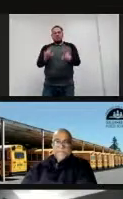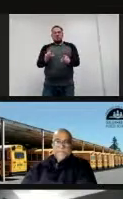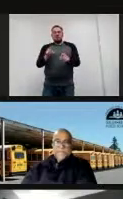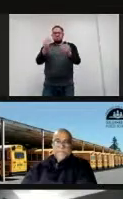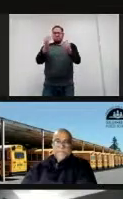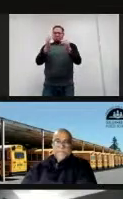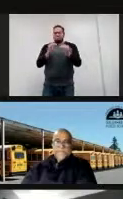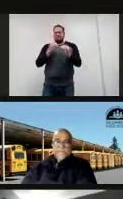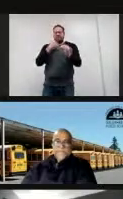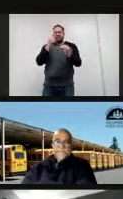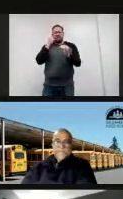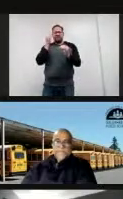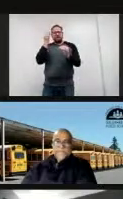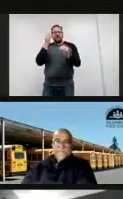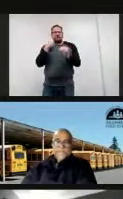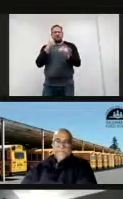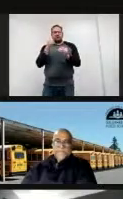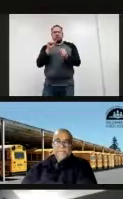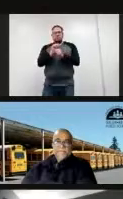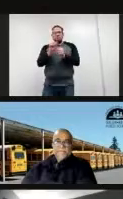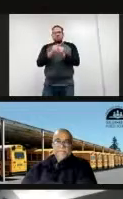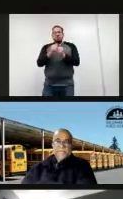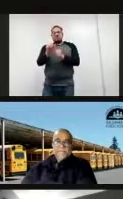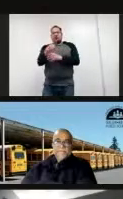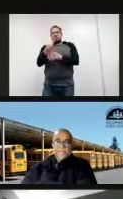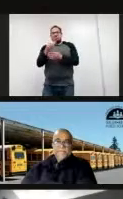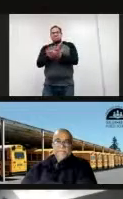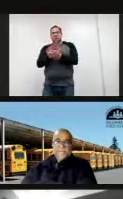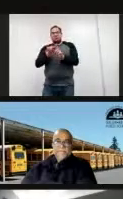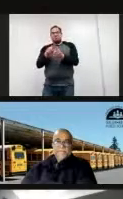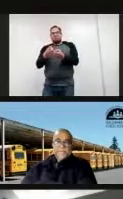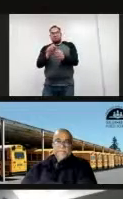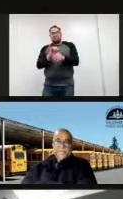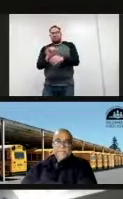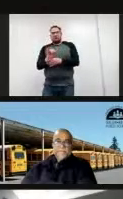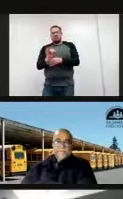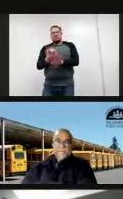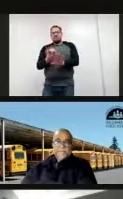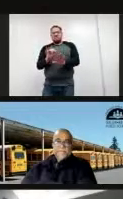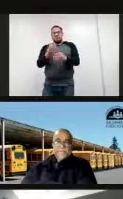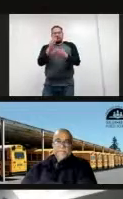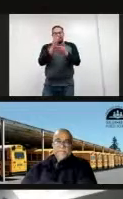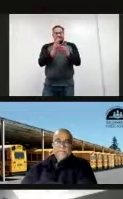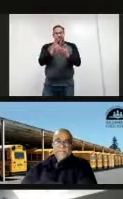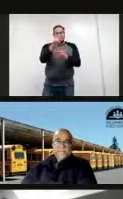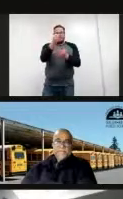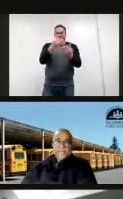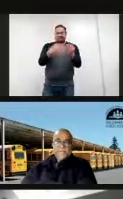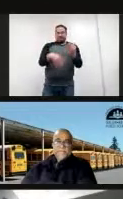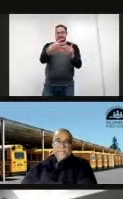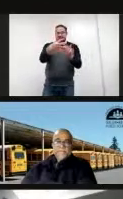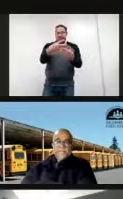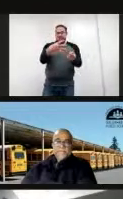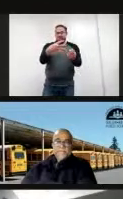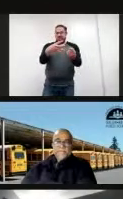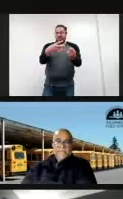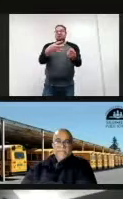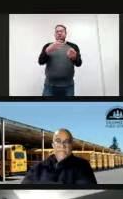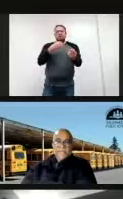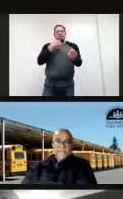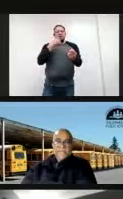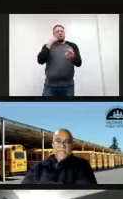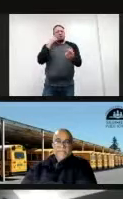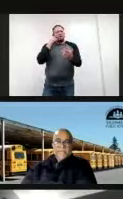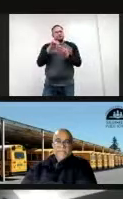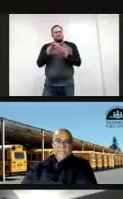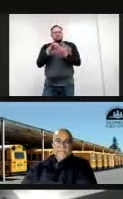think because I work with other school districts as well, and including some on this list, I think